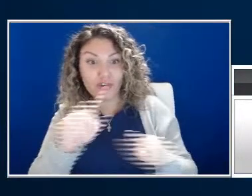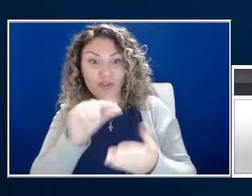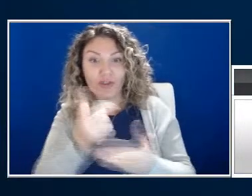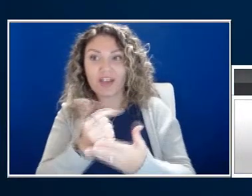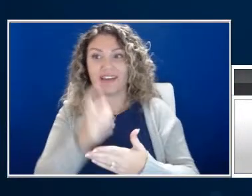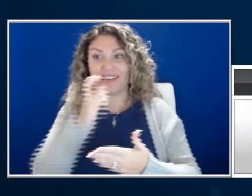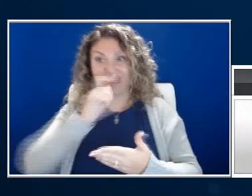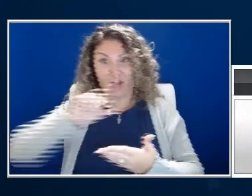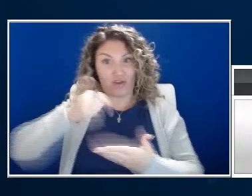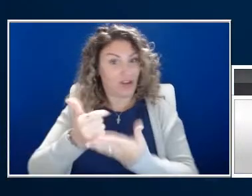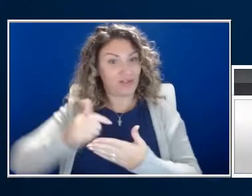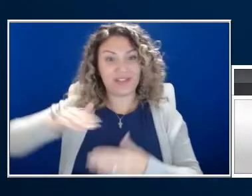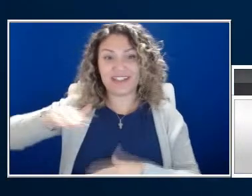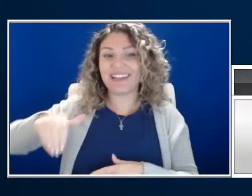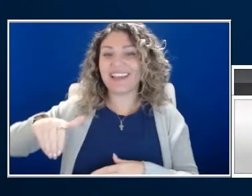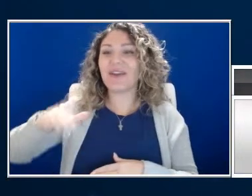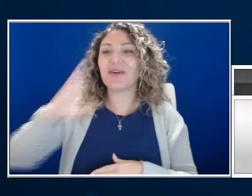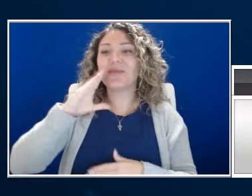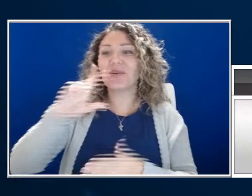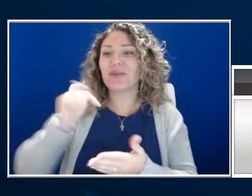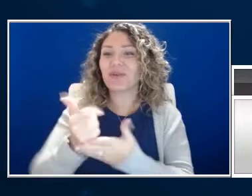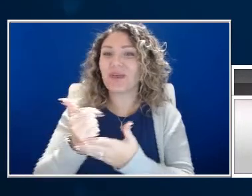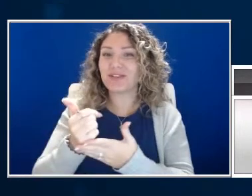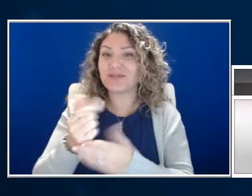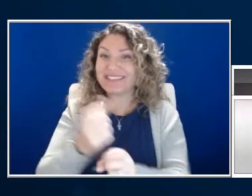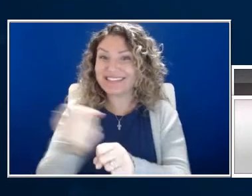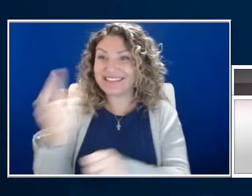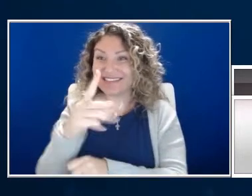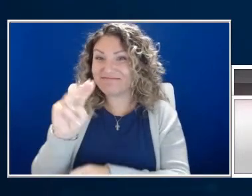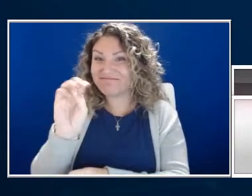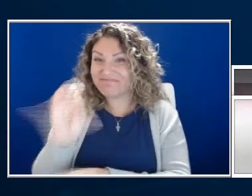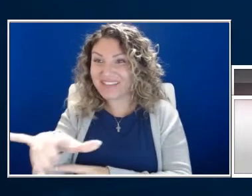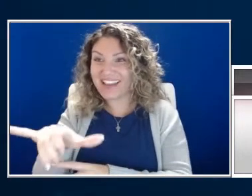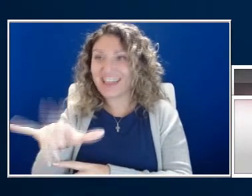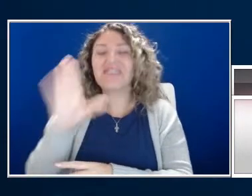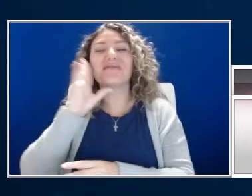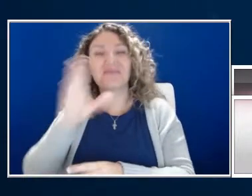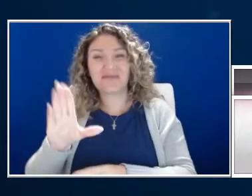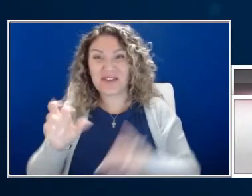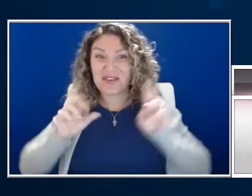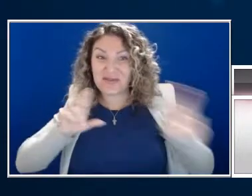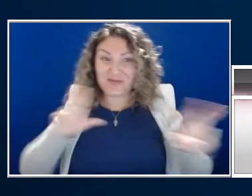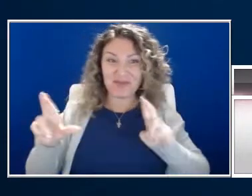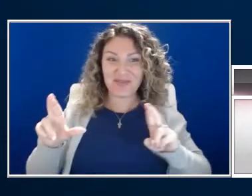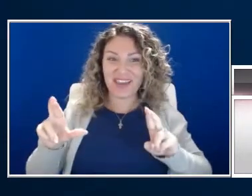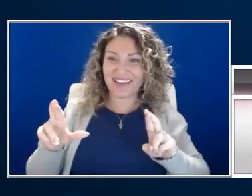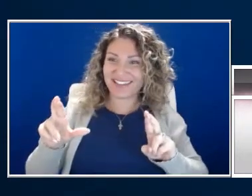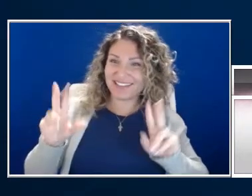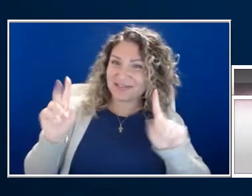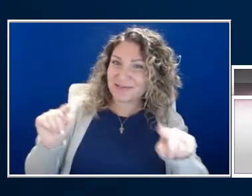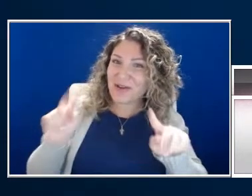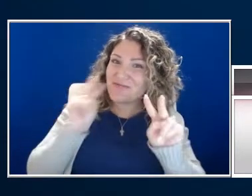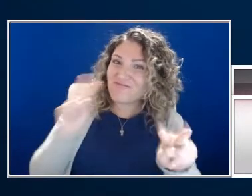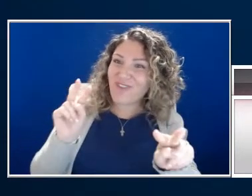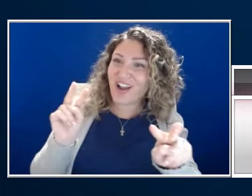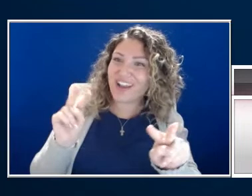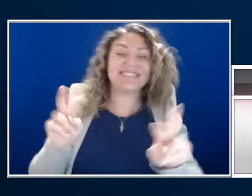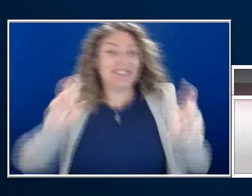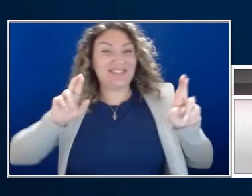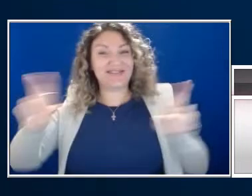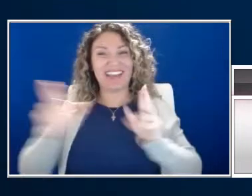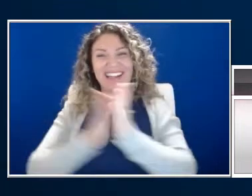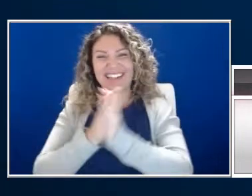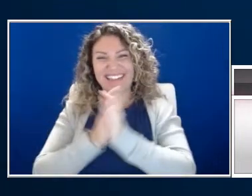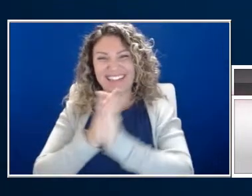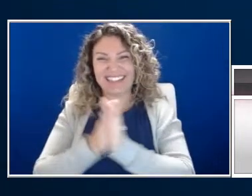he has not. He will graduate next May. So and you'll be ready to be ready for that. Yes. Yes. So ready for that. I